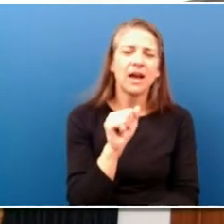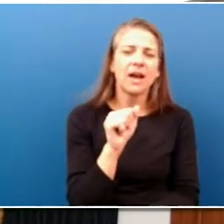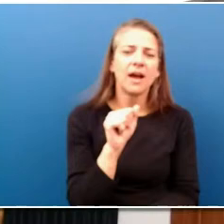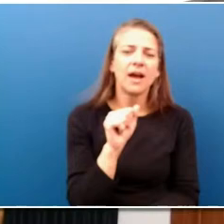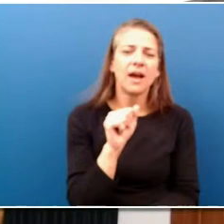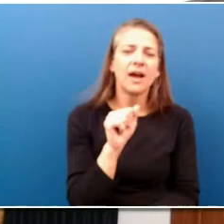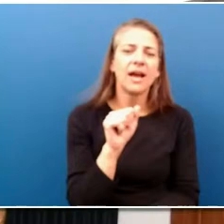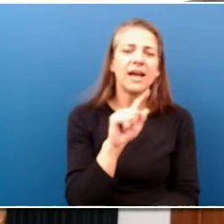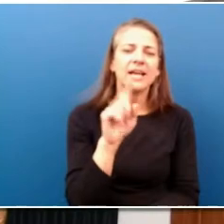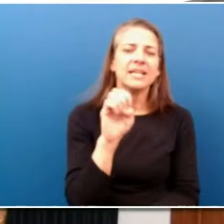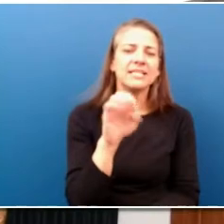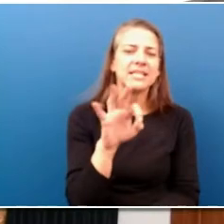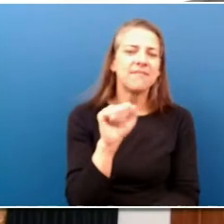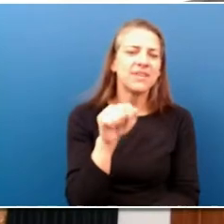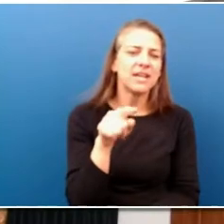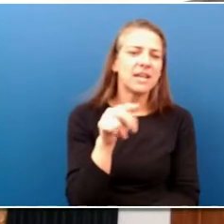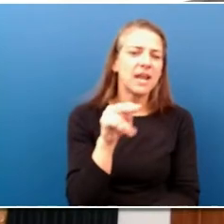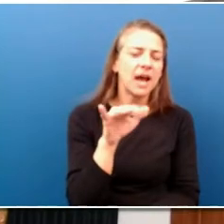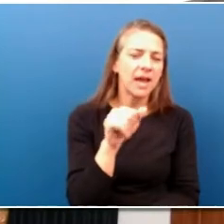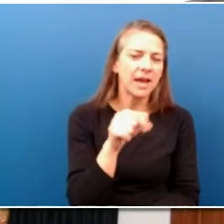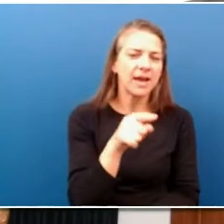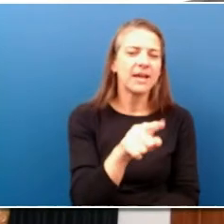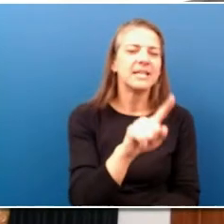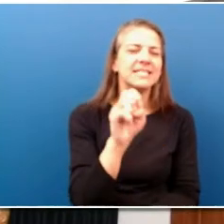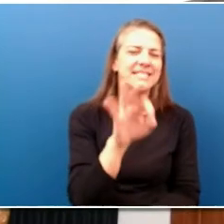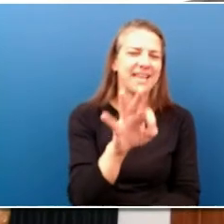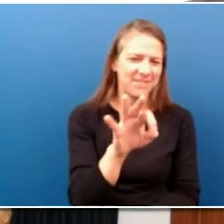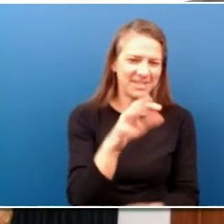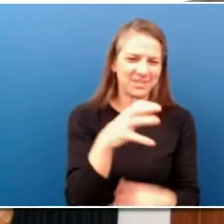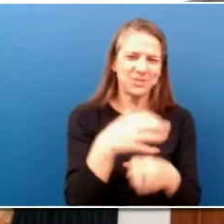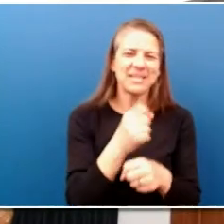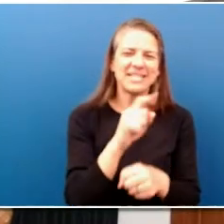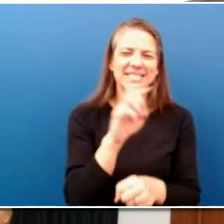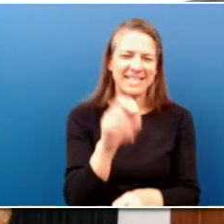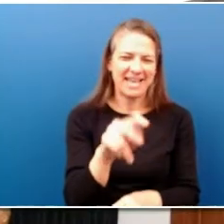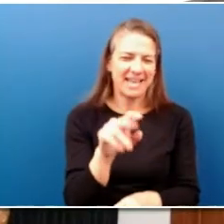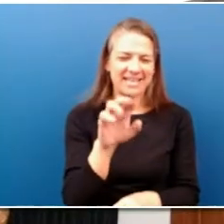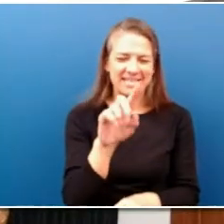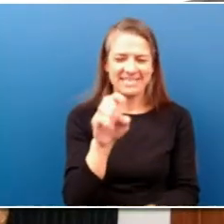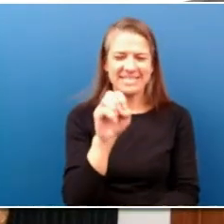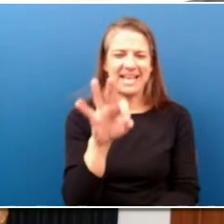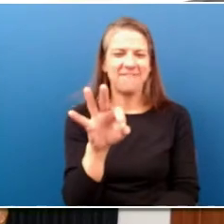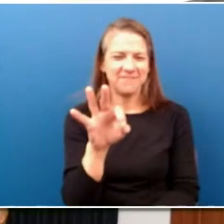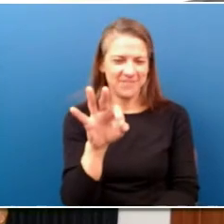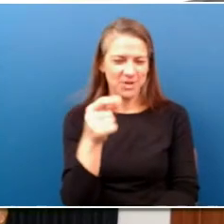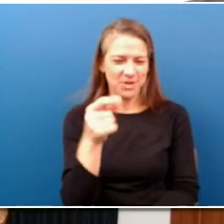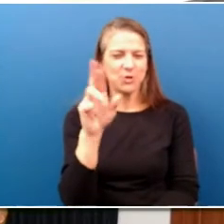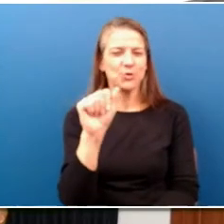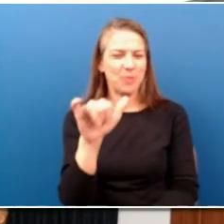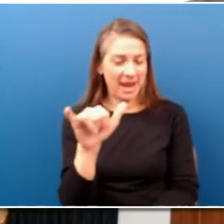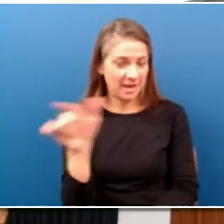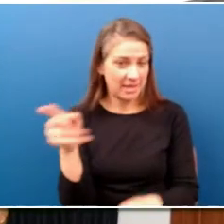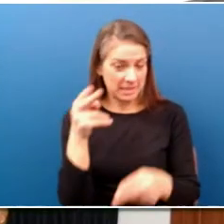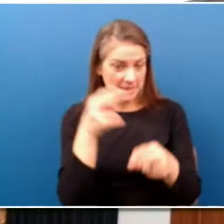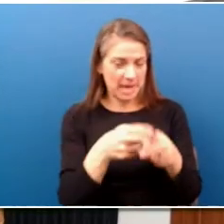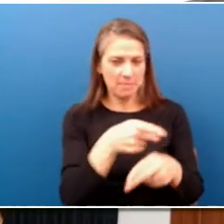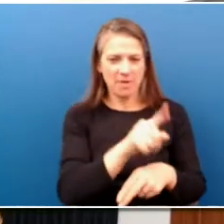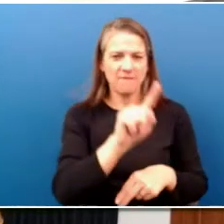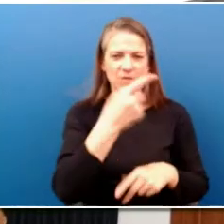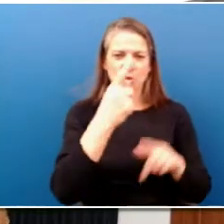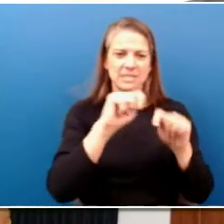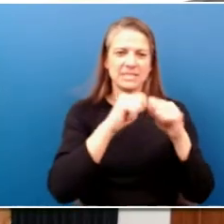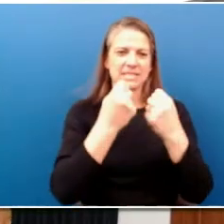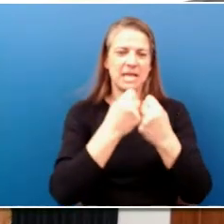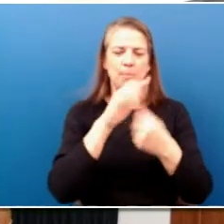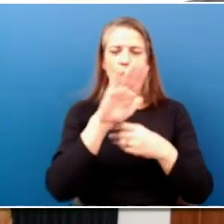Zephaniah? Apologies. Zeph? Zeph? Zeph Gray, they were named first team all